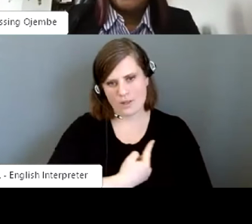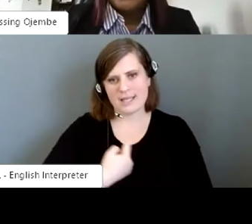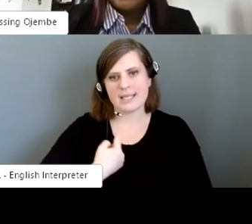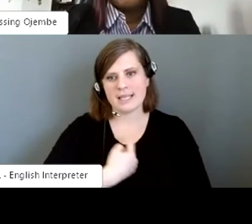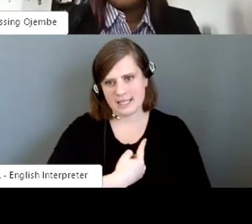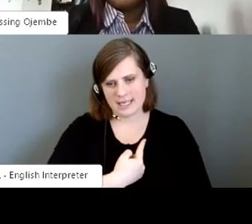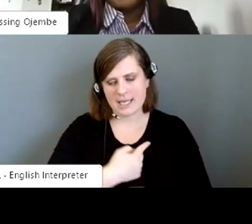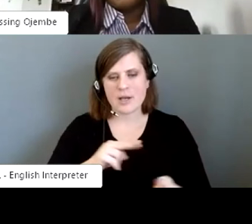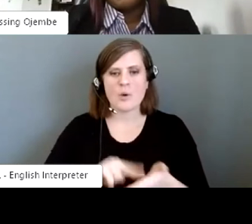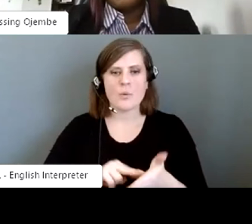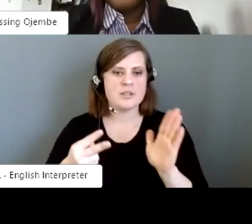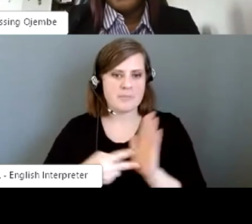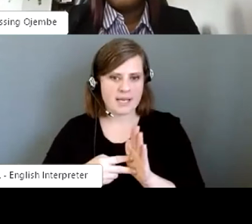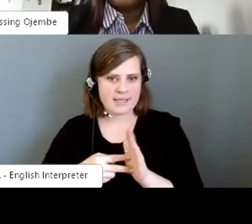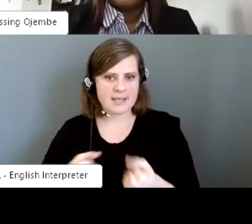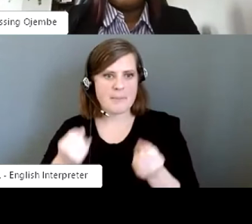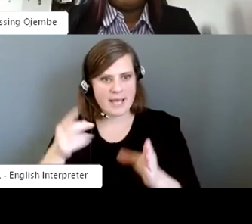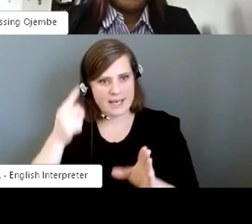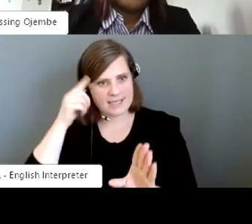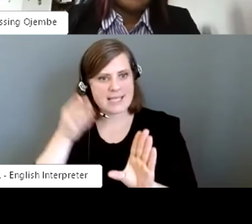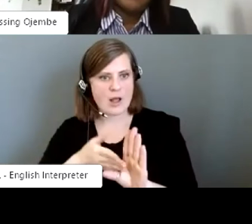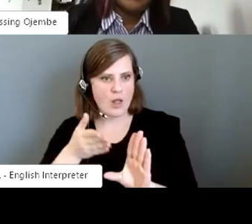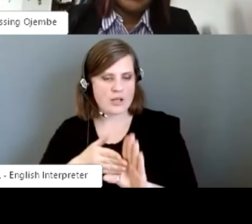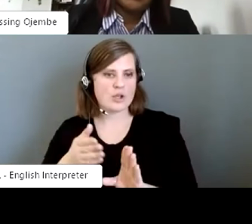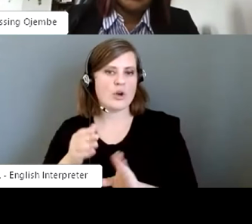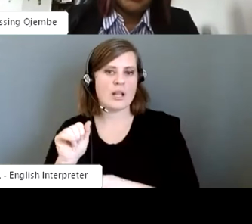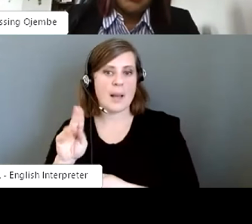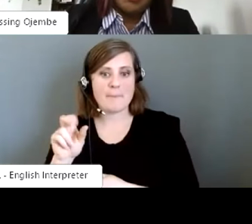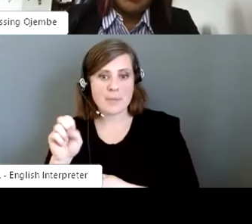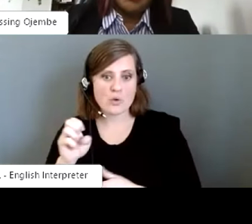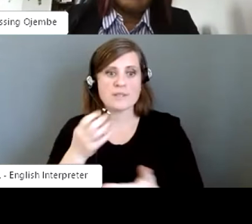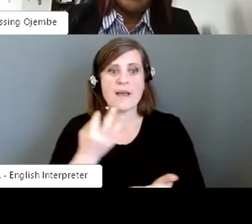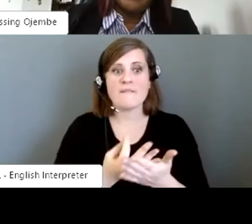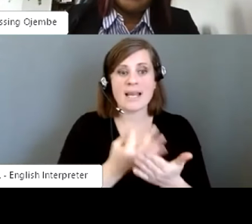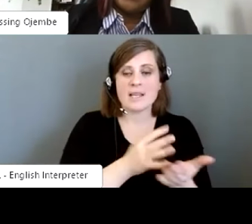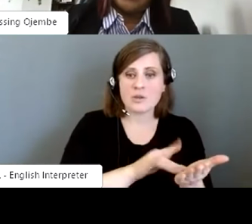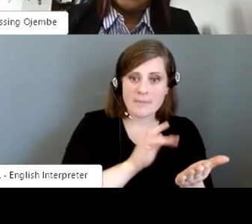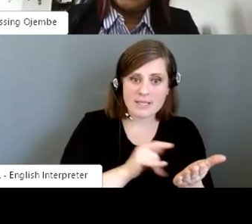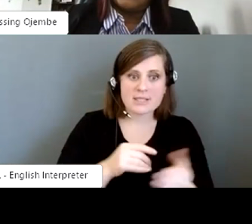with increased risk of psychological abuse, financial exploitation, and